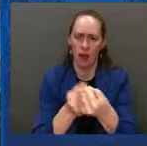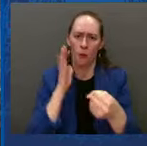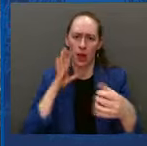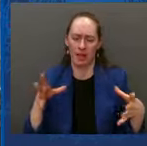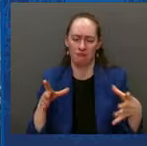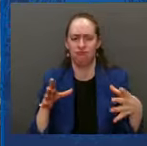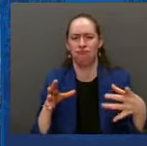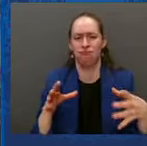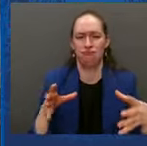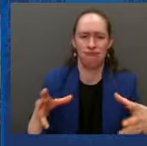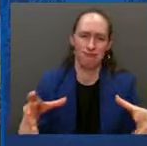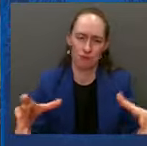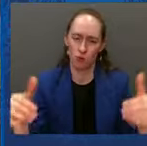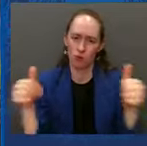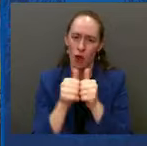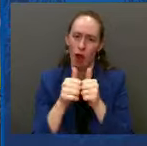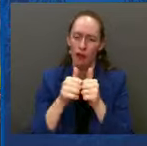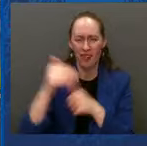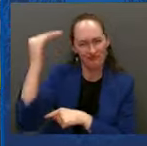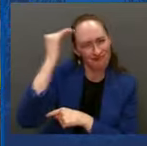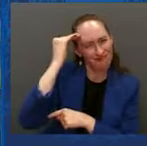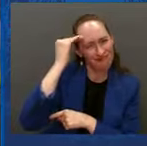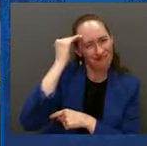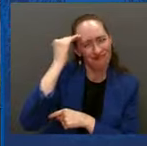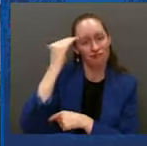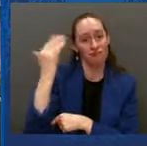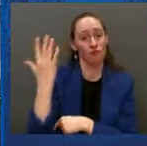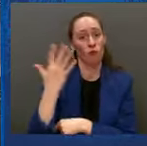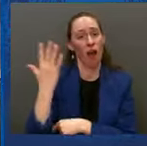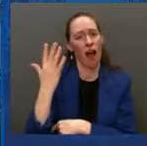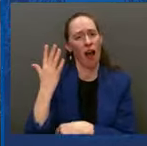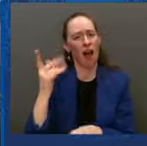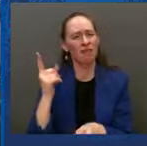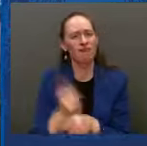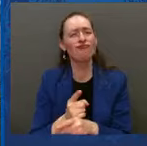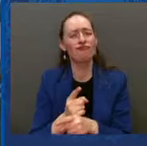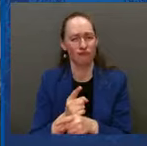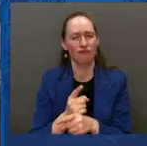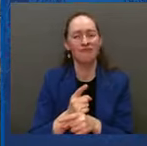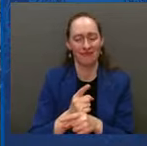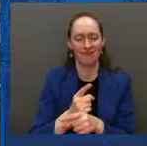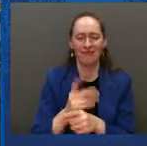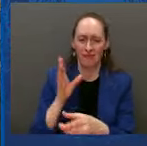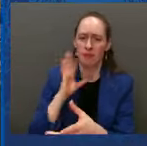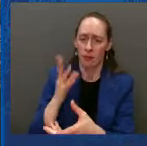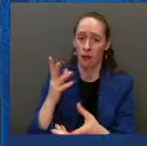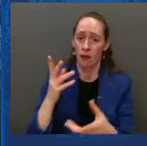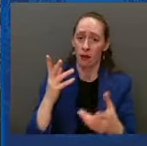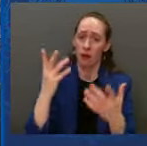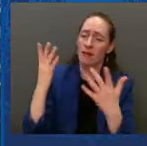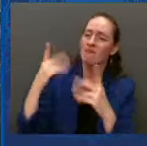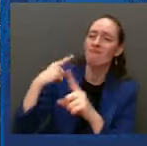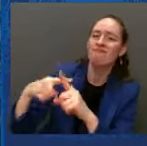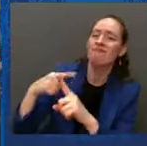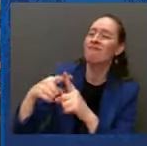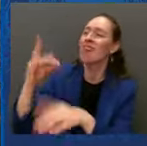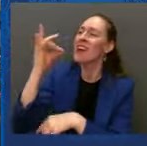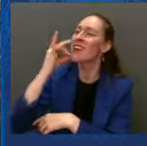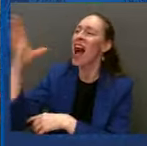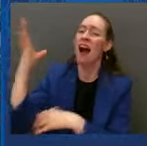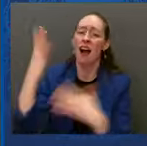darkness but of light, not of oppression but of liberation, not of captivity but, yes, of